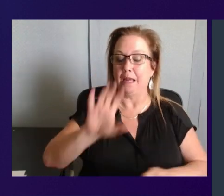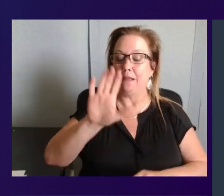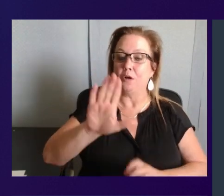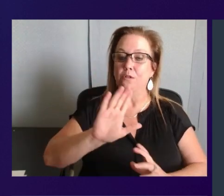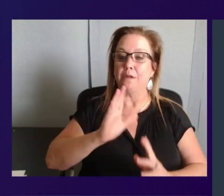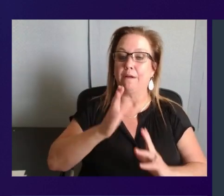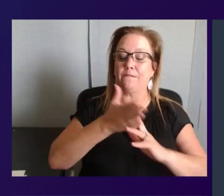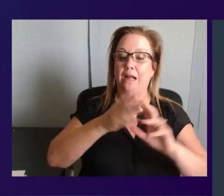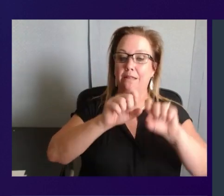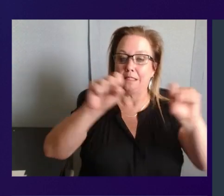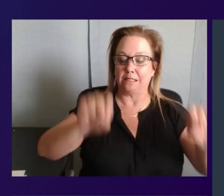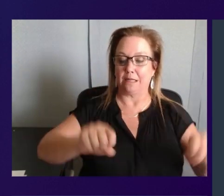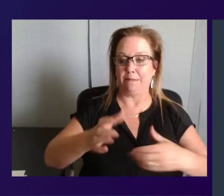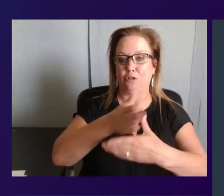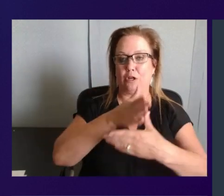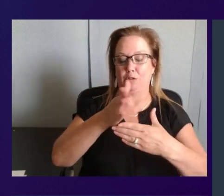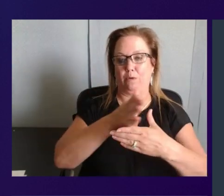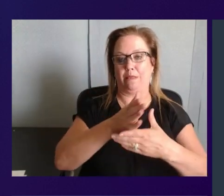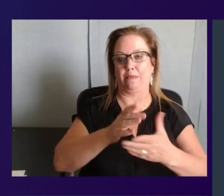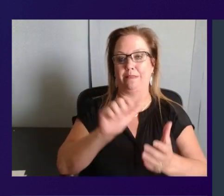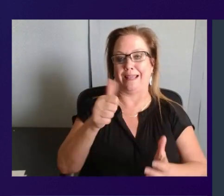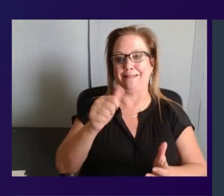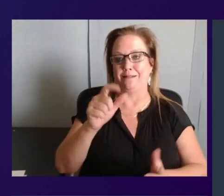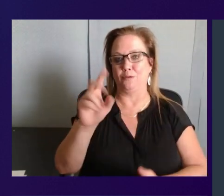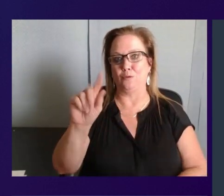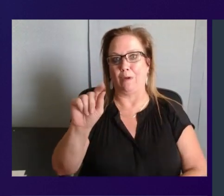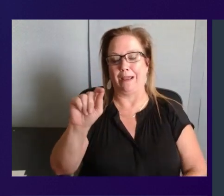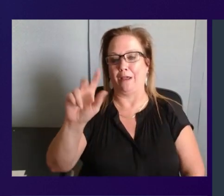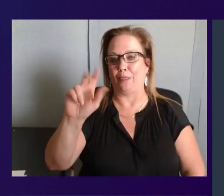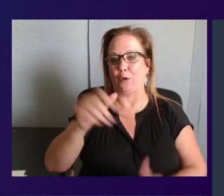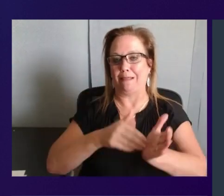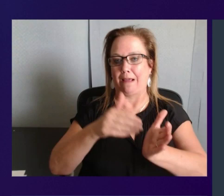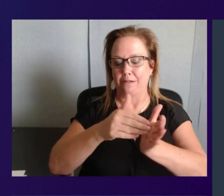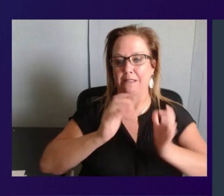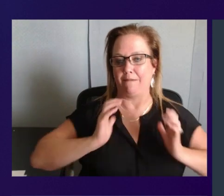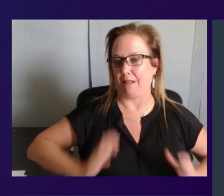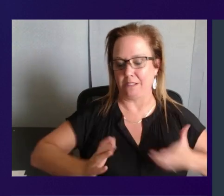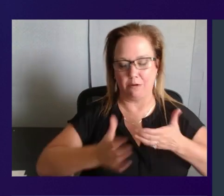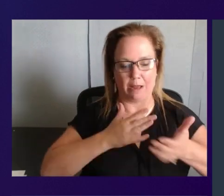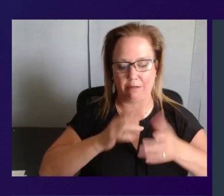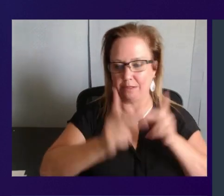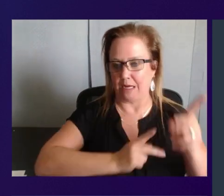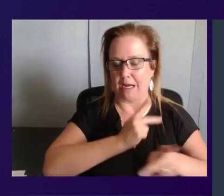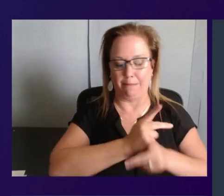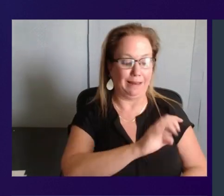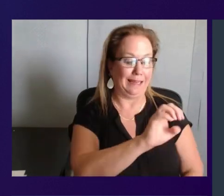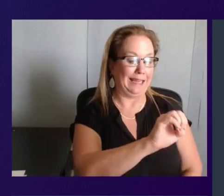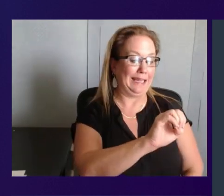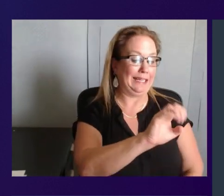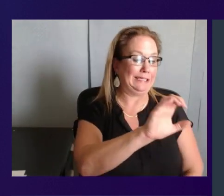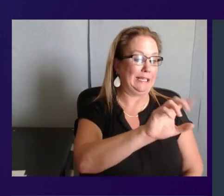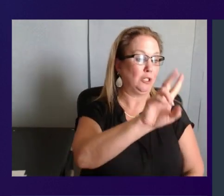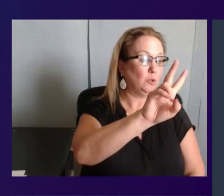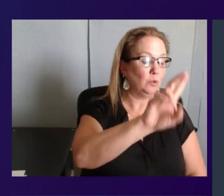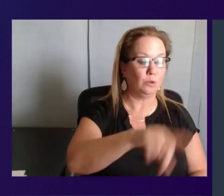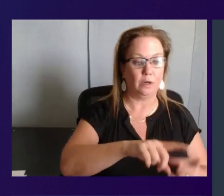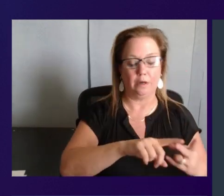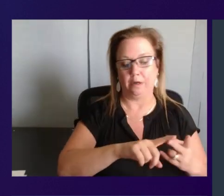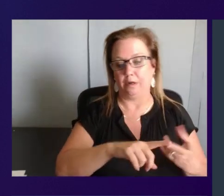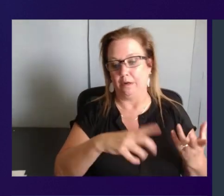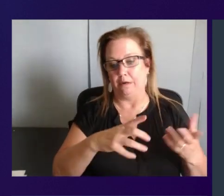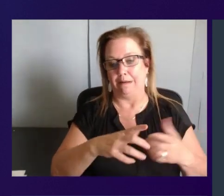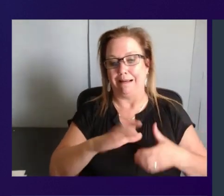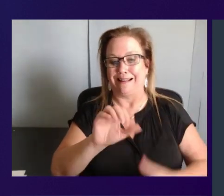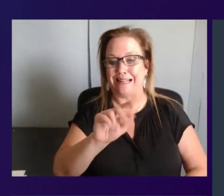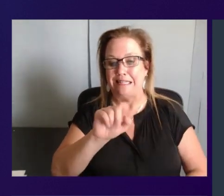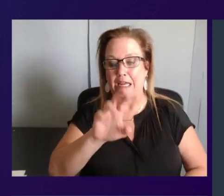shared with tens of thousands of concurrent clients, no matter the type. These could be traditional EC2 instances. These could be containers running